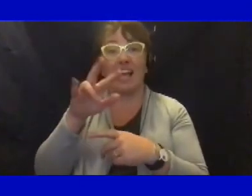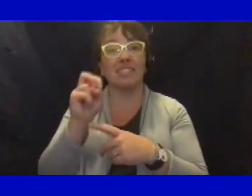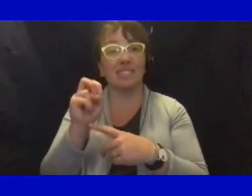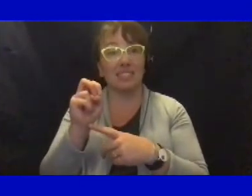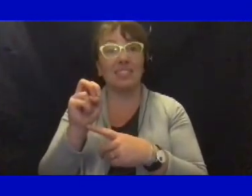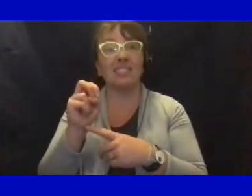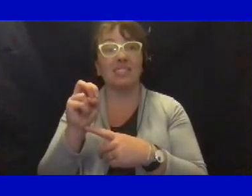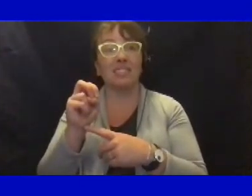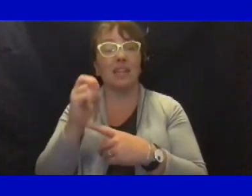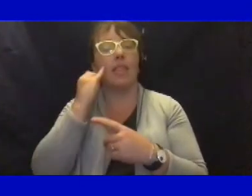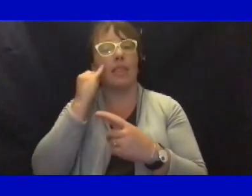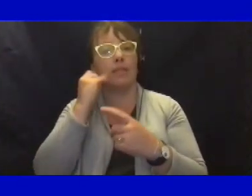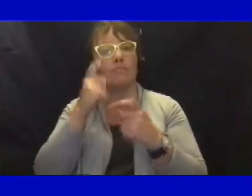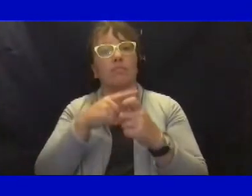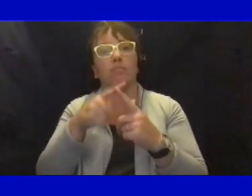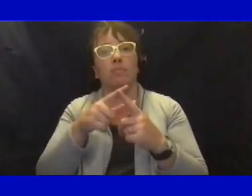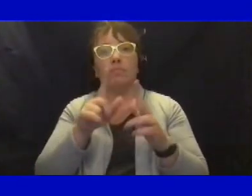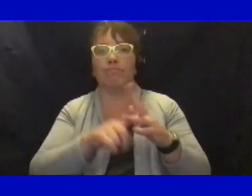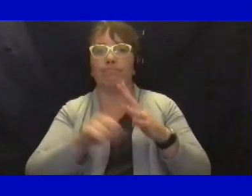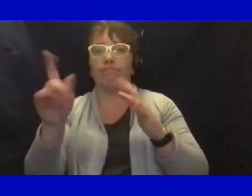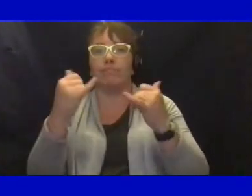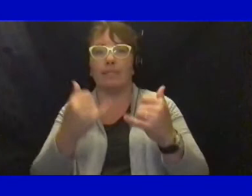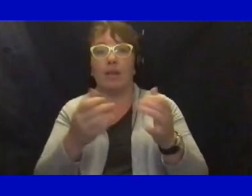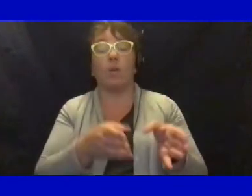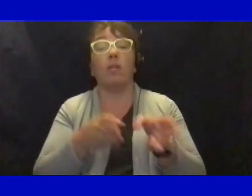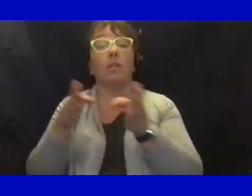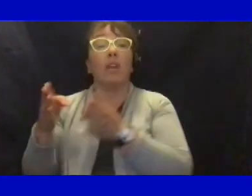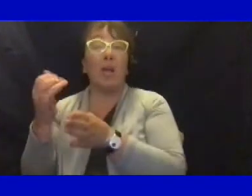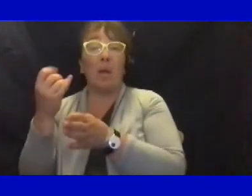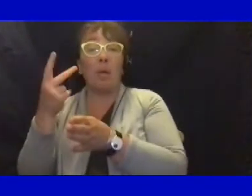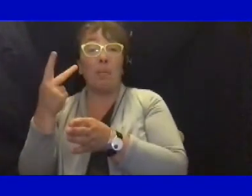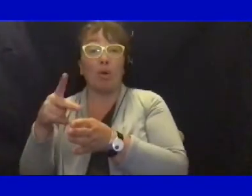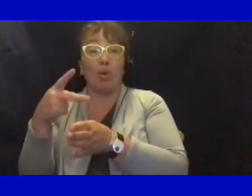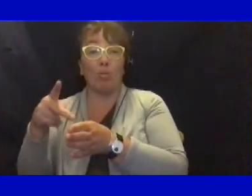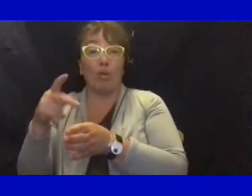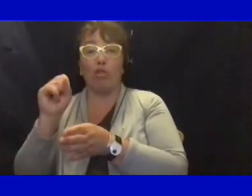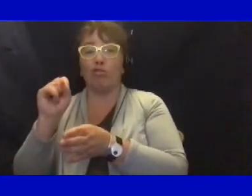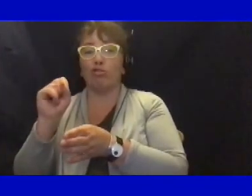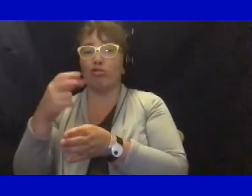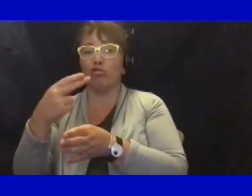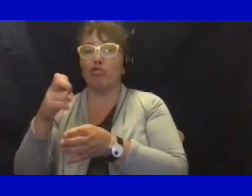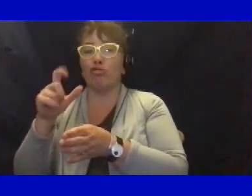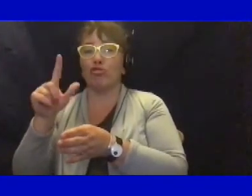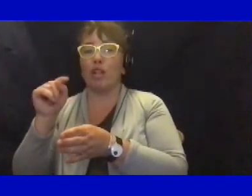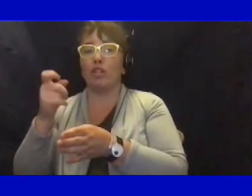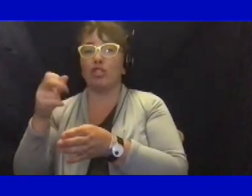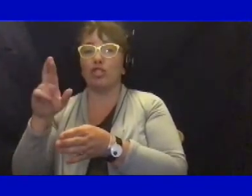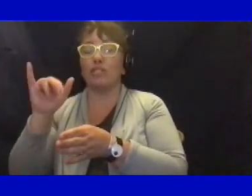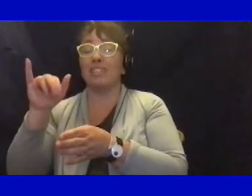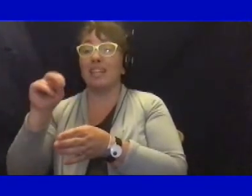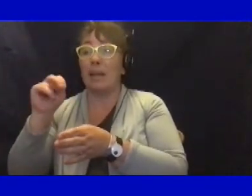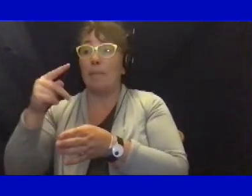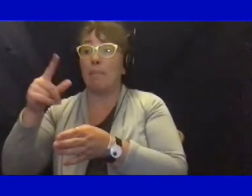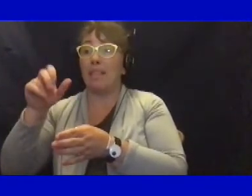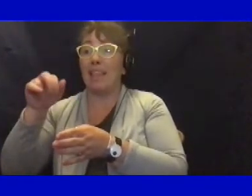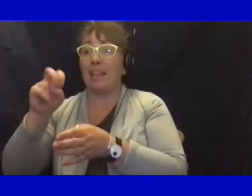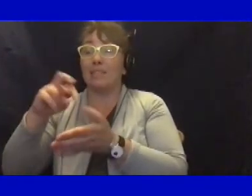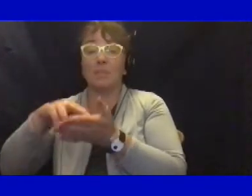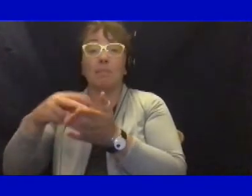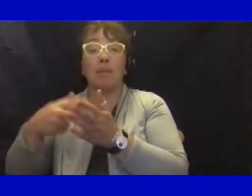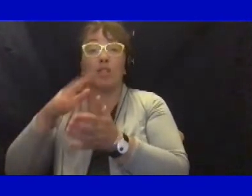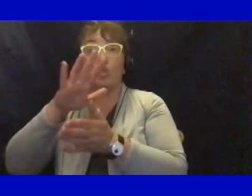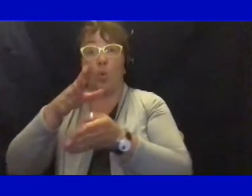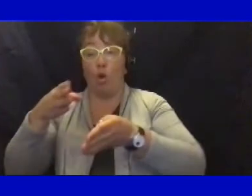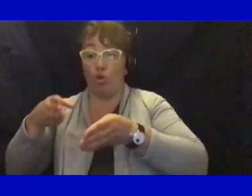safety. Shelter in place, if you hear that, it's been determined that the roads and areas around your